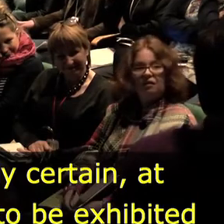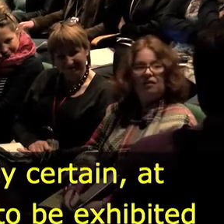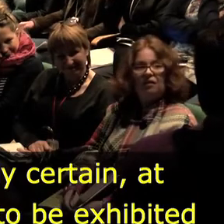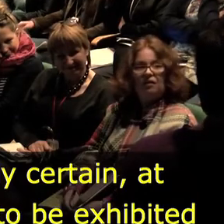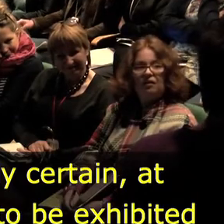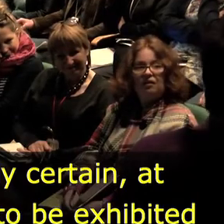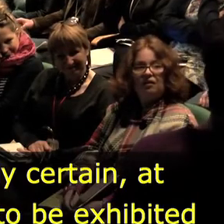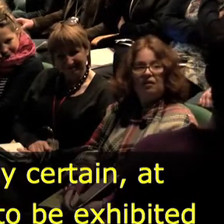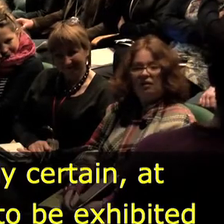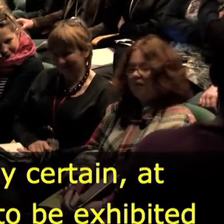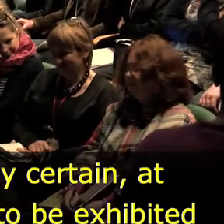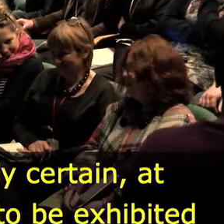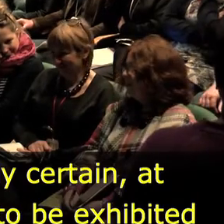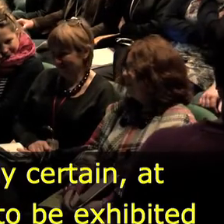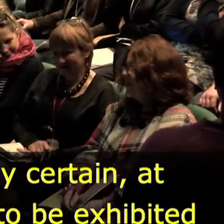cuss shape, they're good.